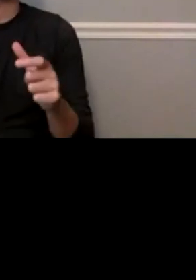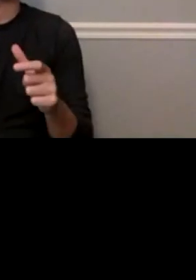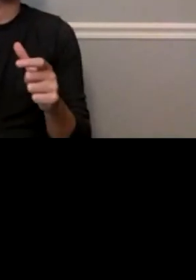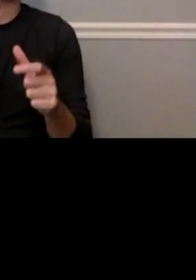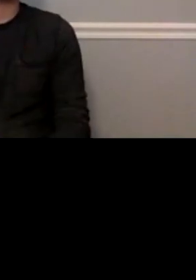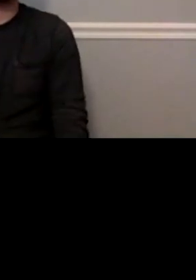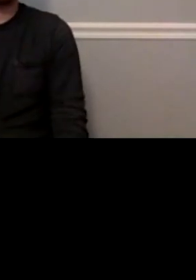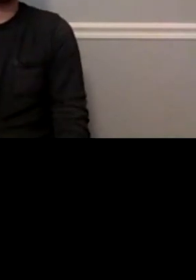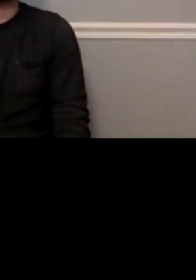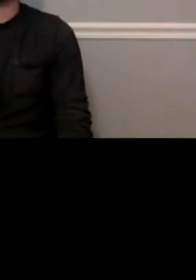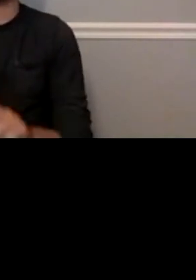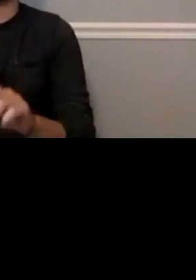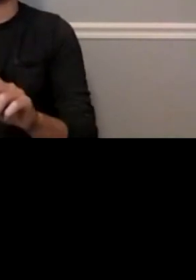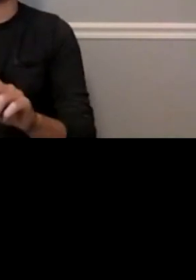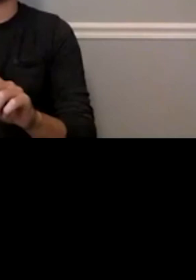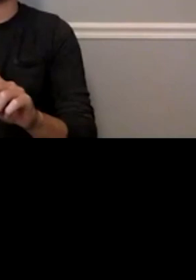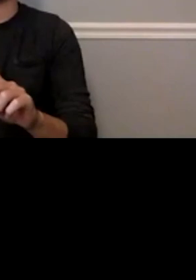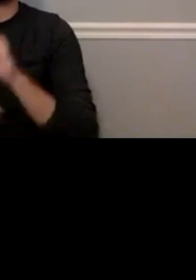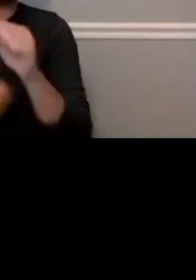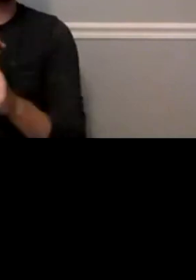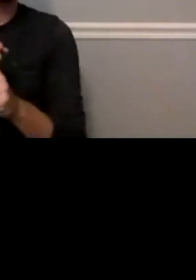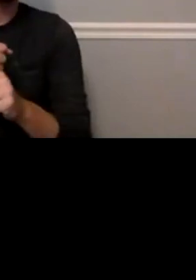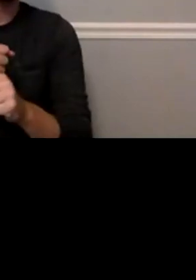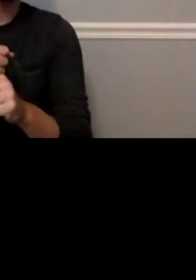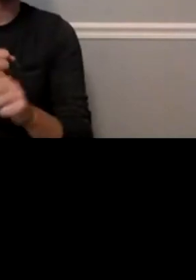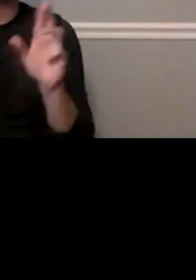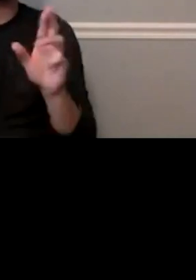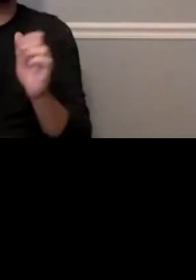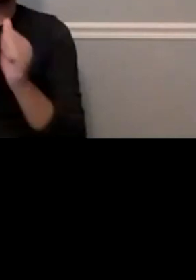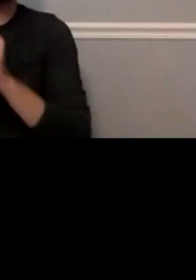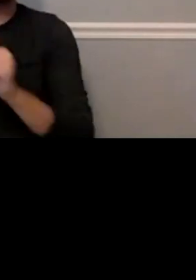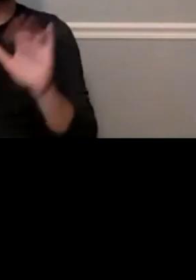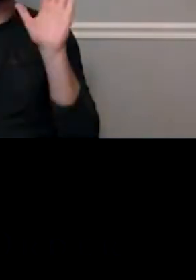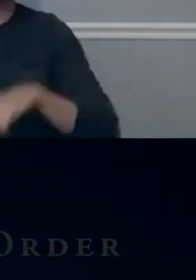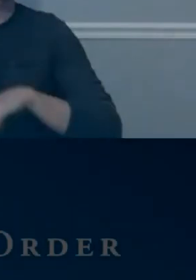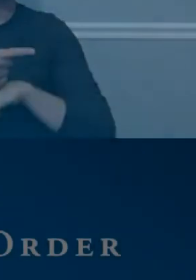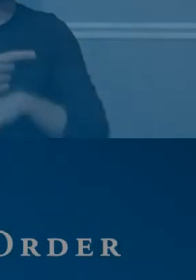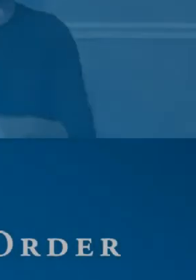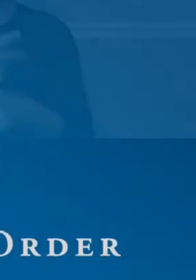next month, and hope everybody has a good day. Take care.